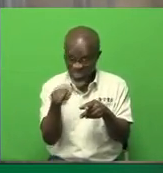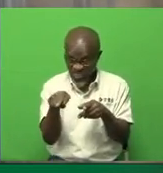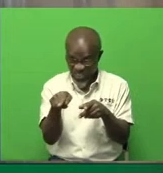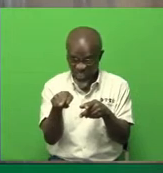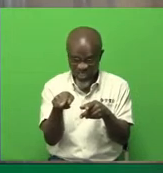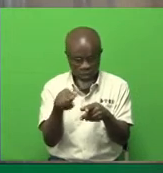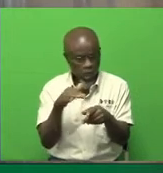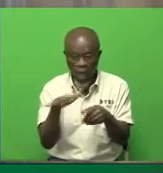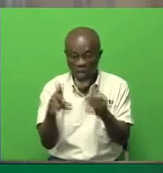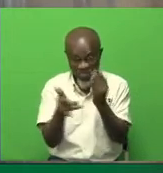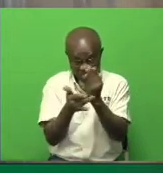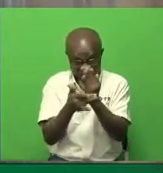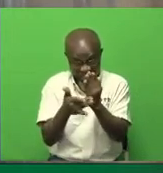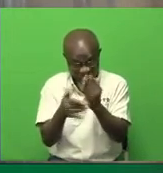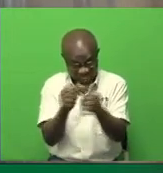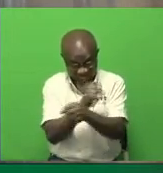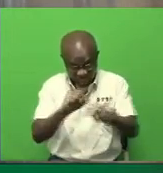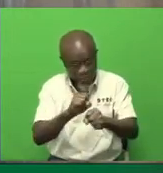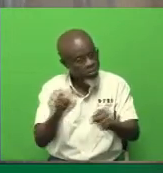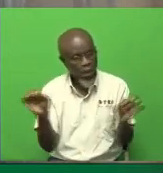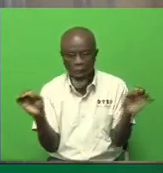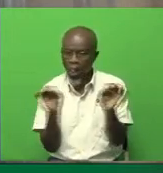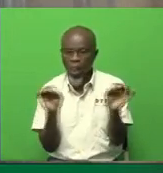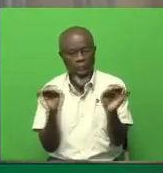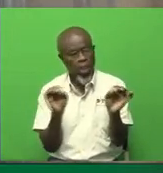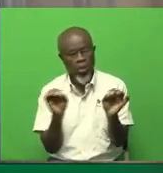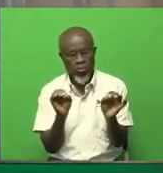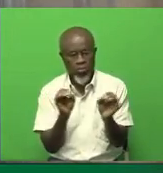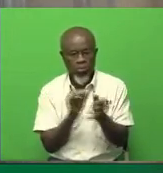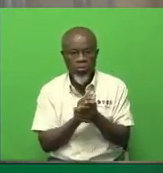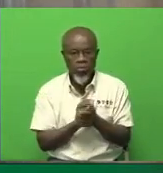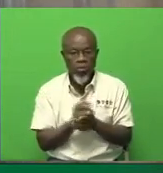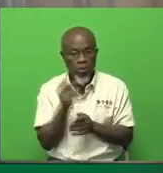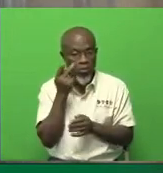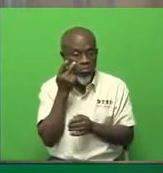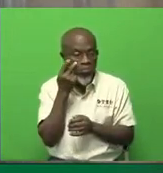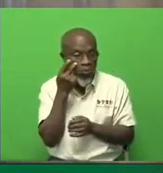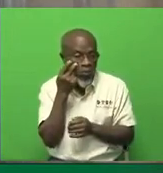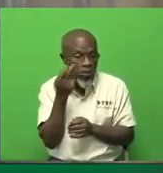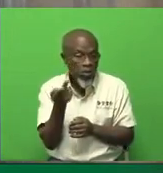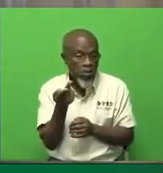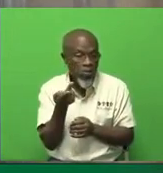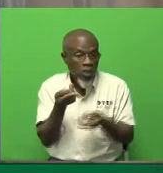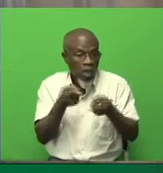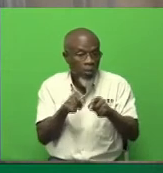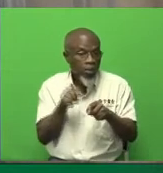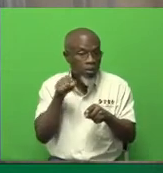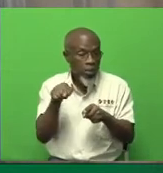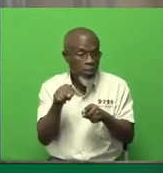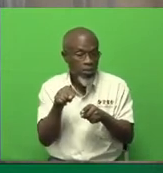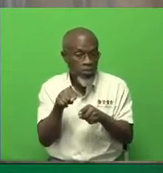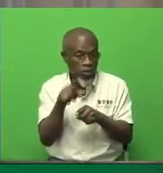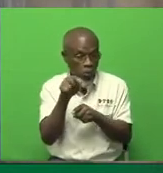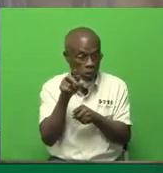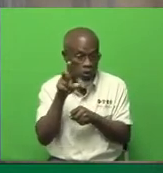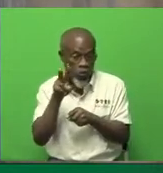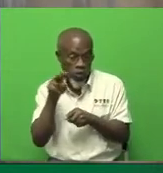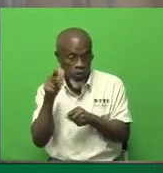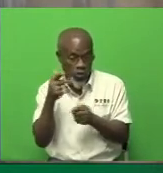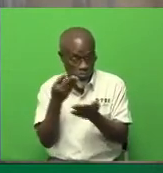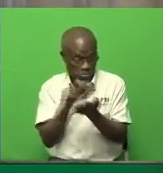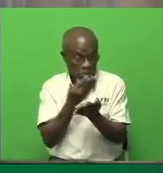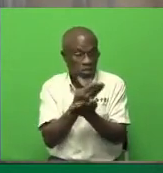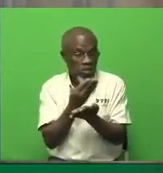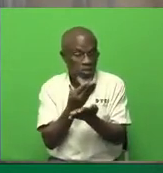at page 163 of the 2023 draft of the SMS of the development program we know it after